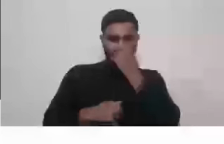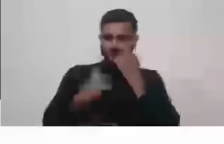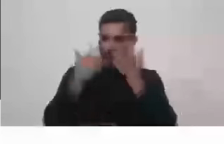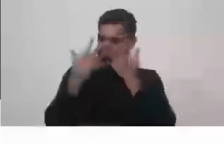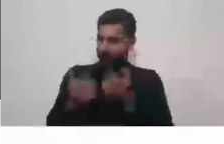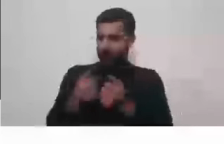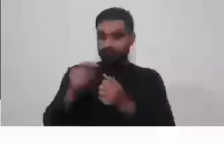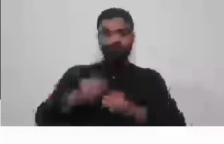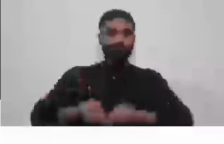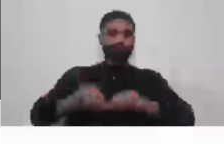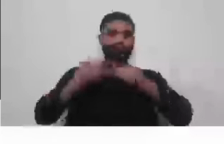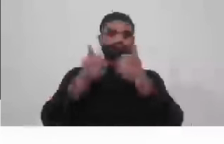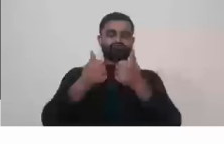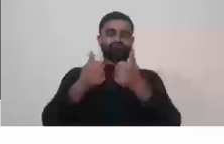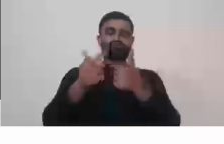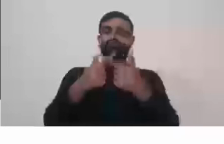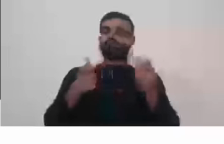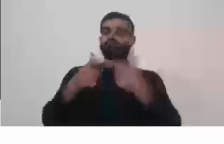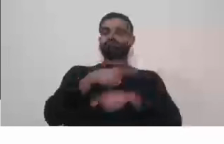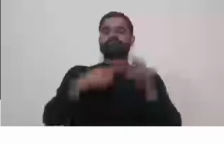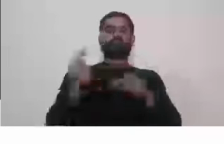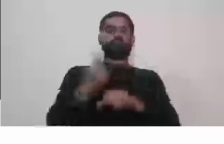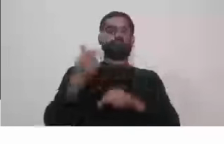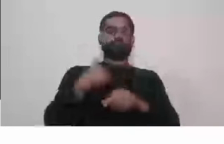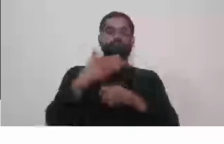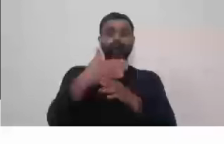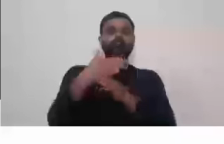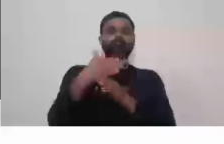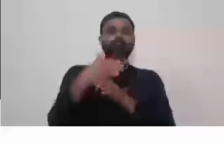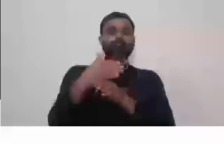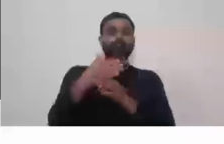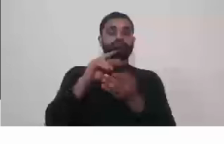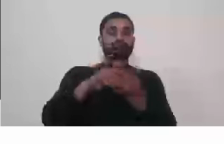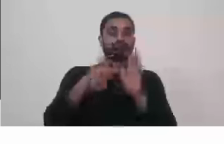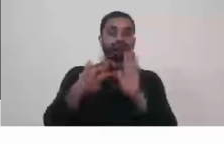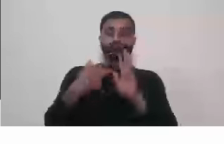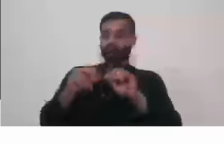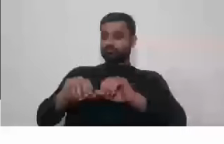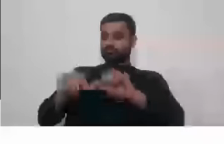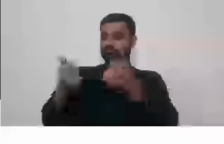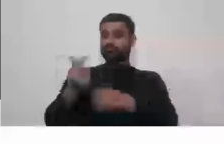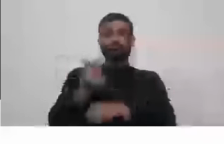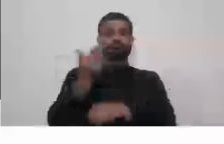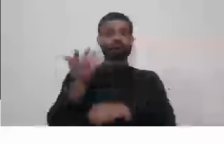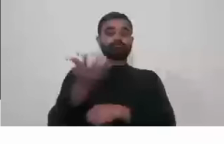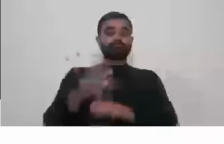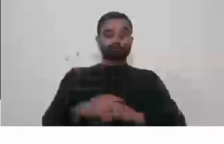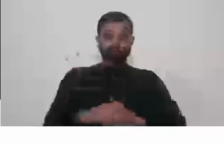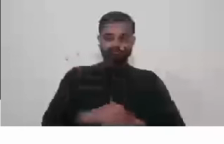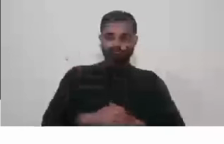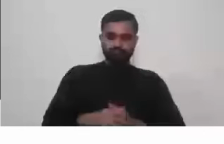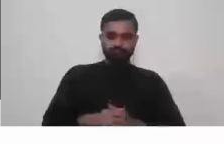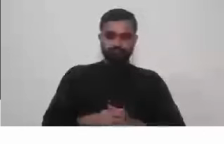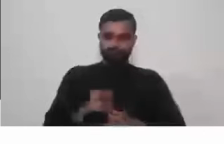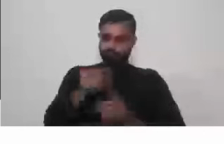to be a successful multilingual user. And what I mean by this successful multilingual user is that the